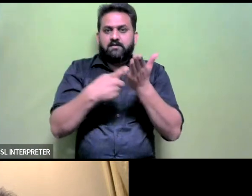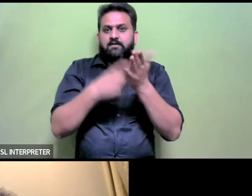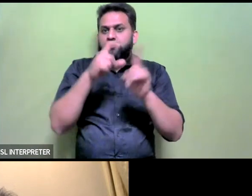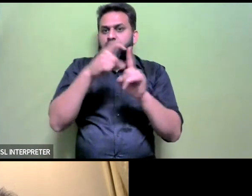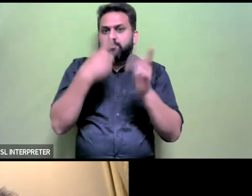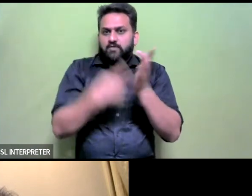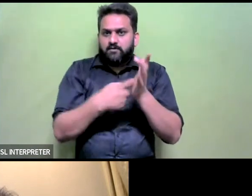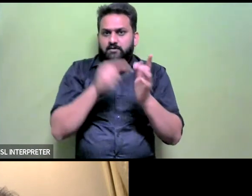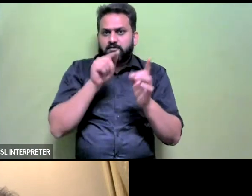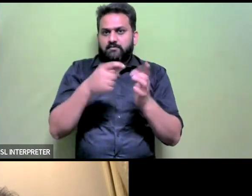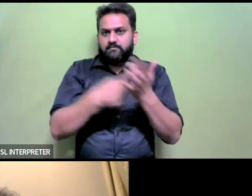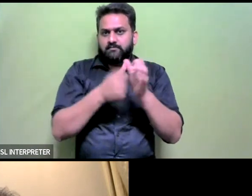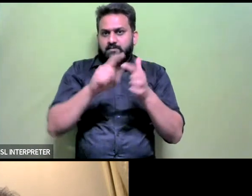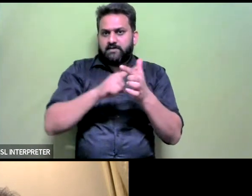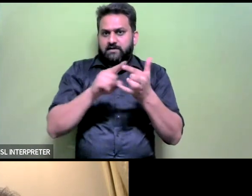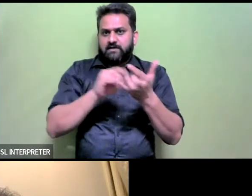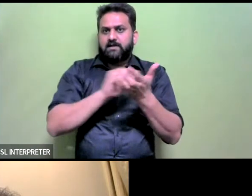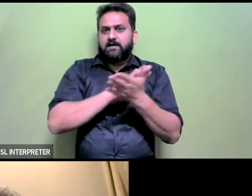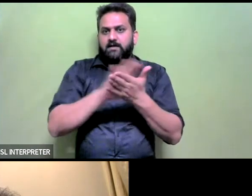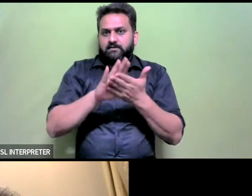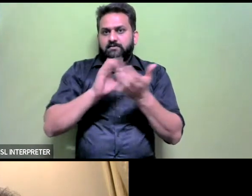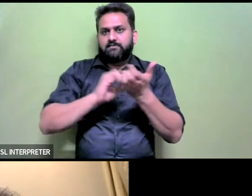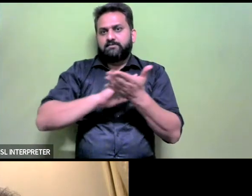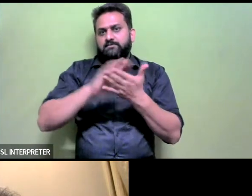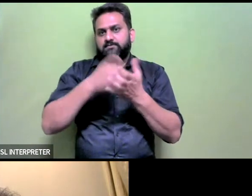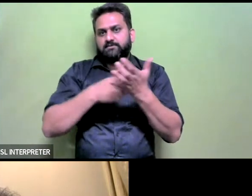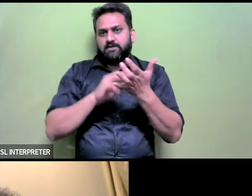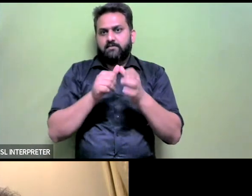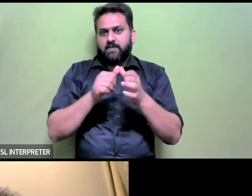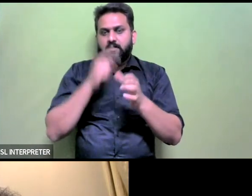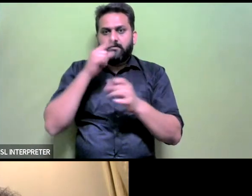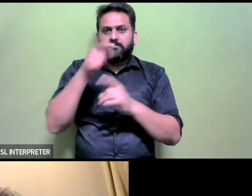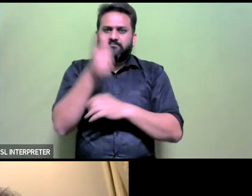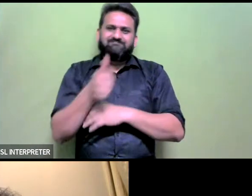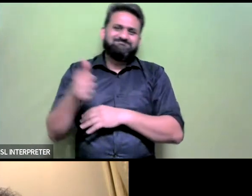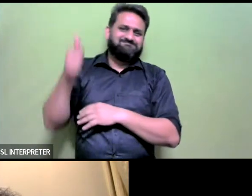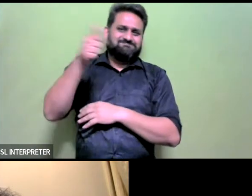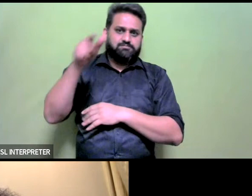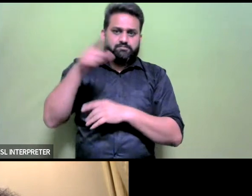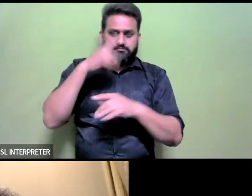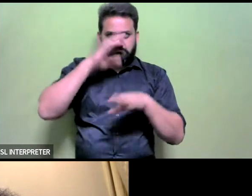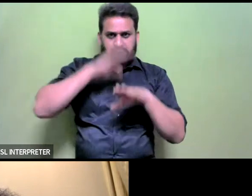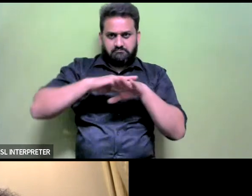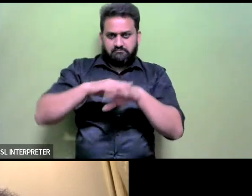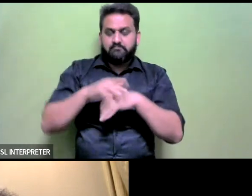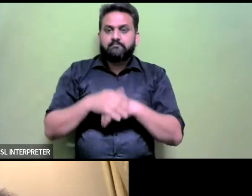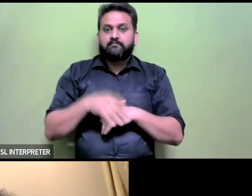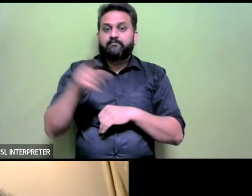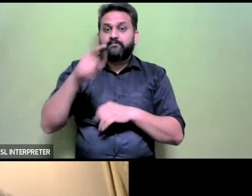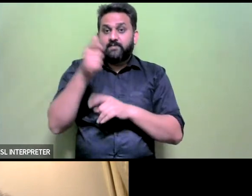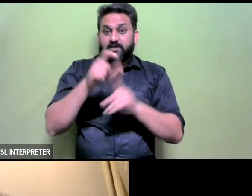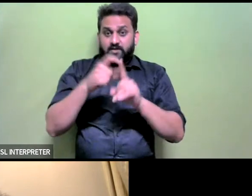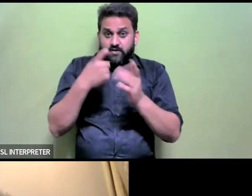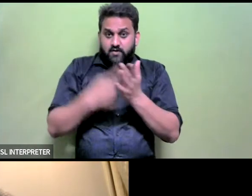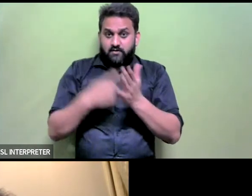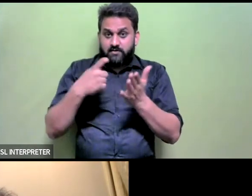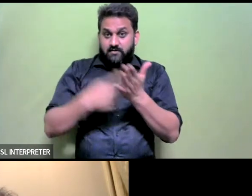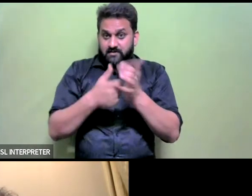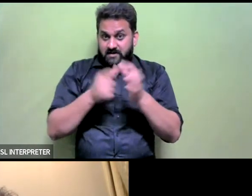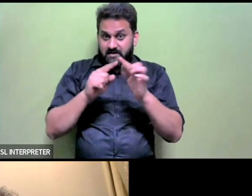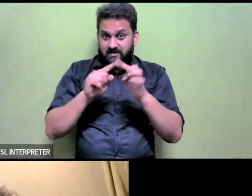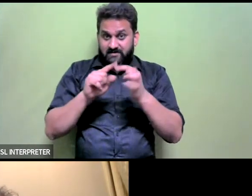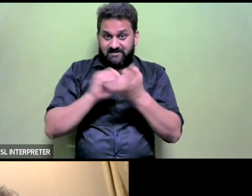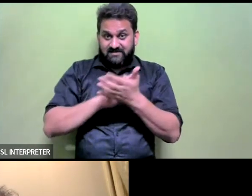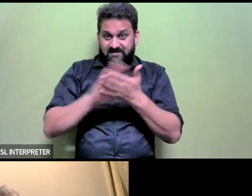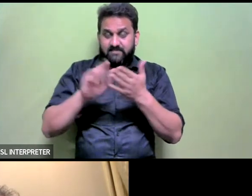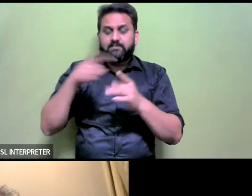sir, who has led not one, but two WIS teams to victory. Dr. Rajesh Sharma sir, who is currently teaching at